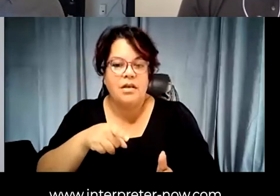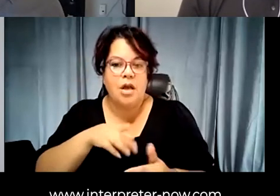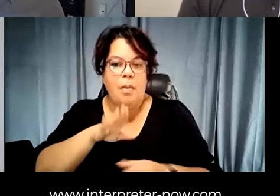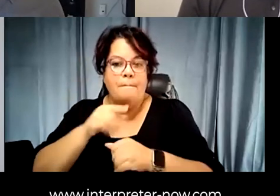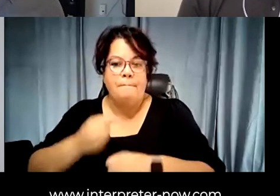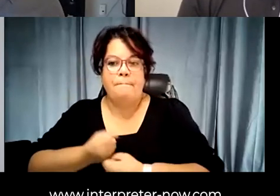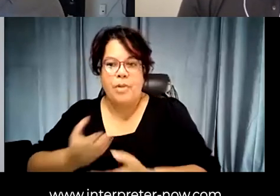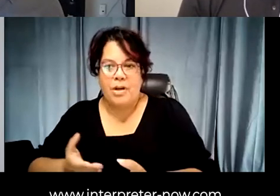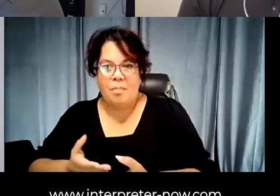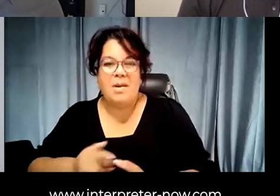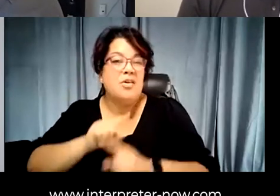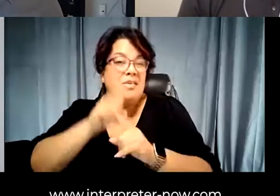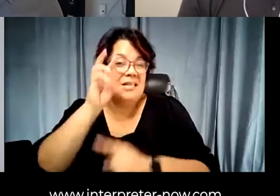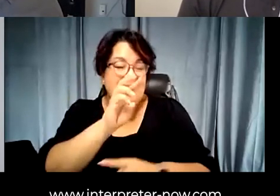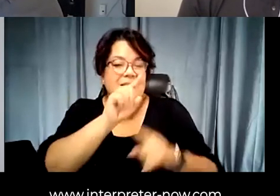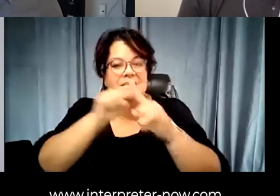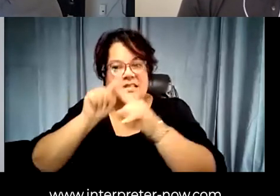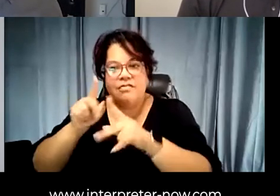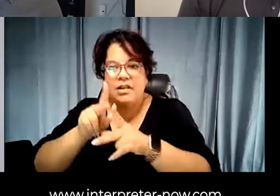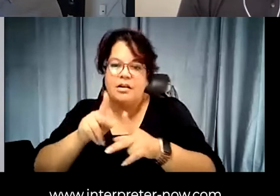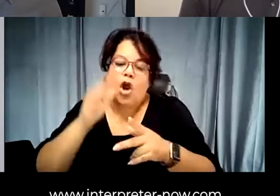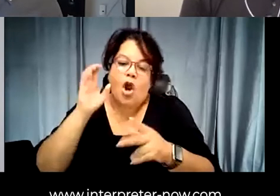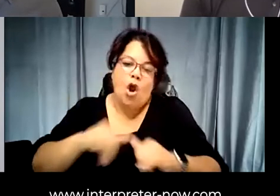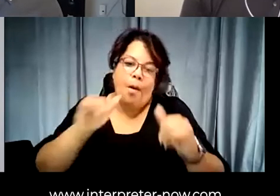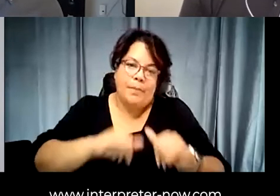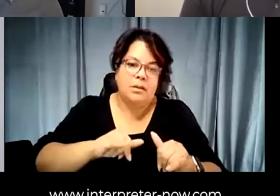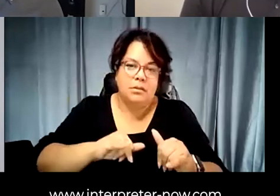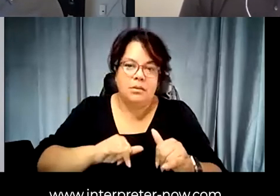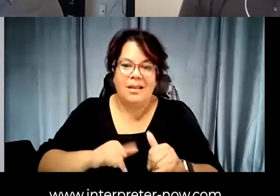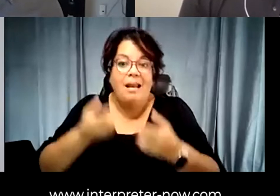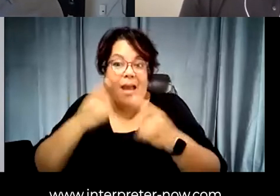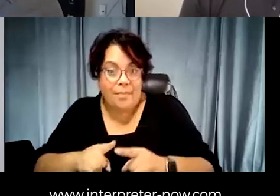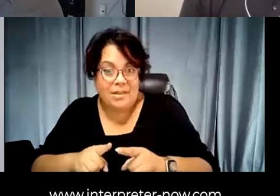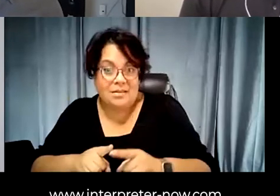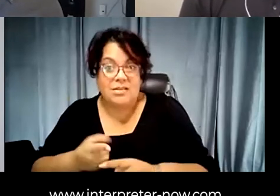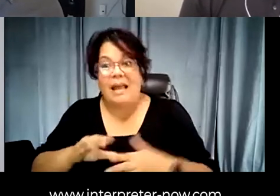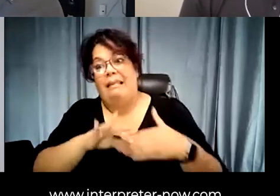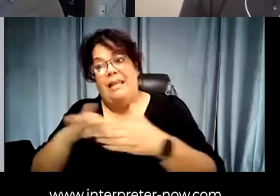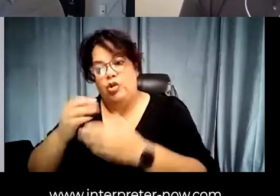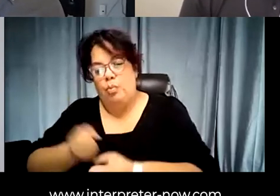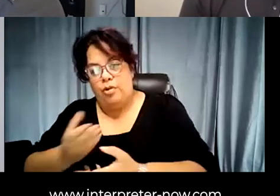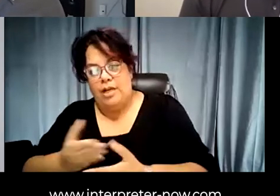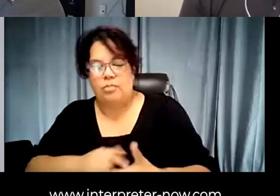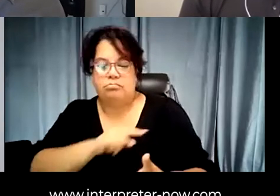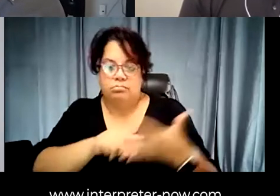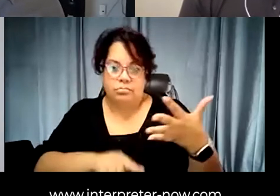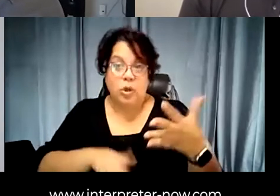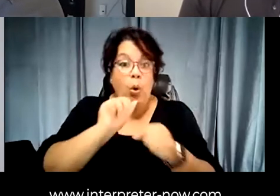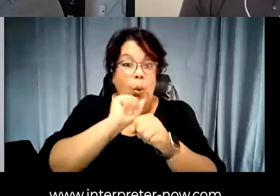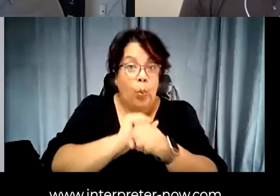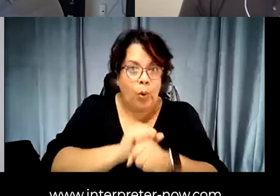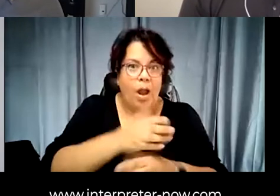proven dimensions of what happens in the workplace that can lead to burnout. So that's things that we all know, workload,